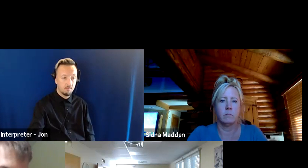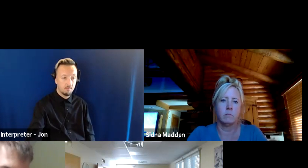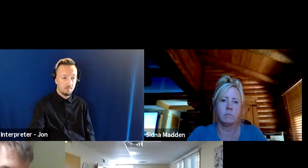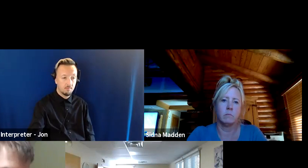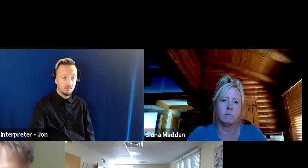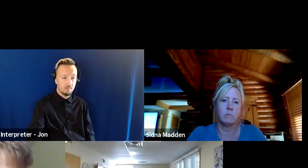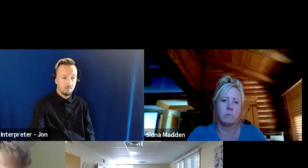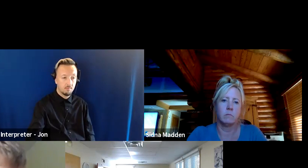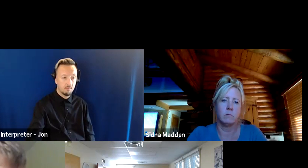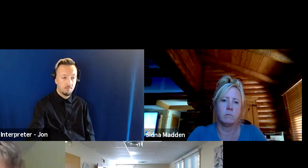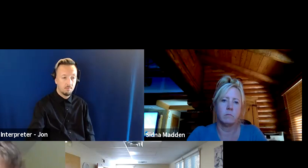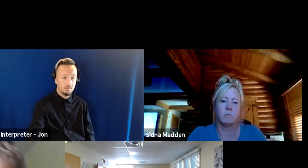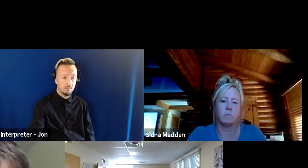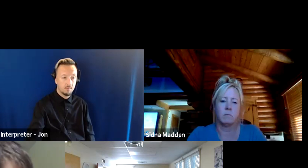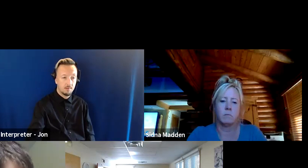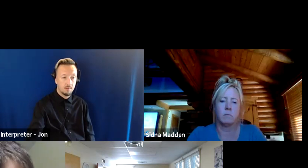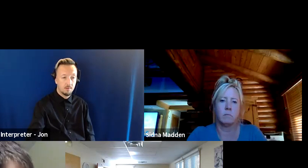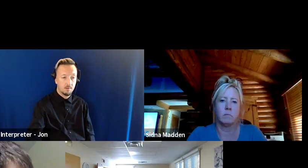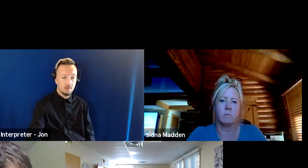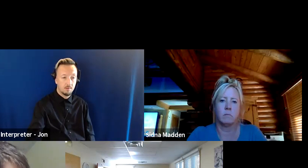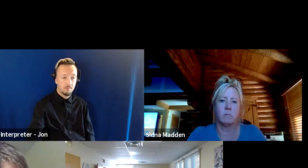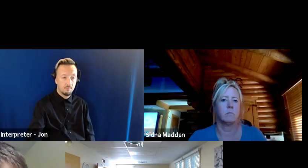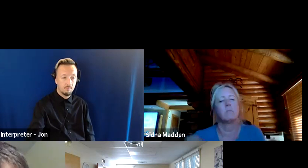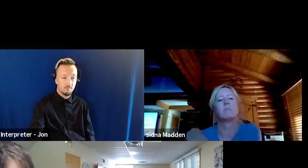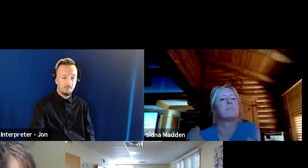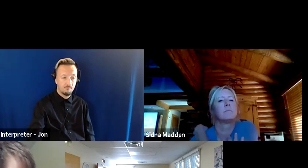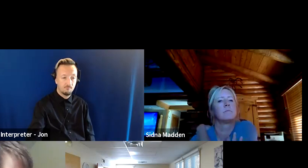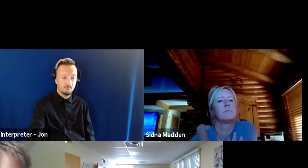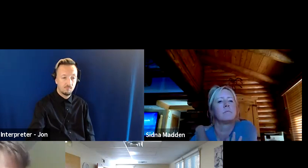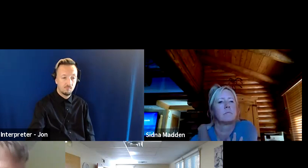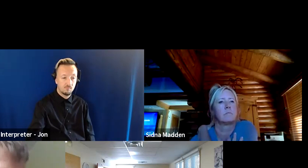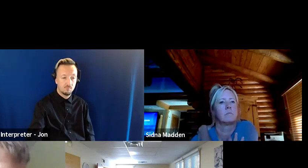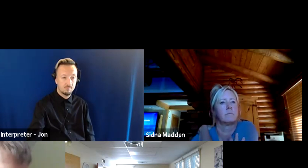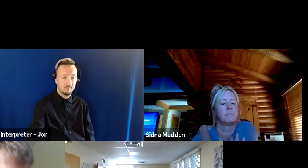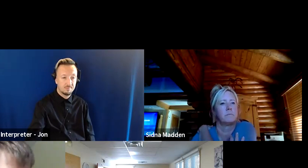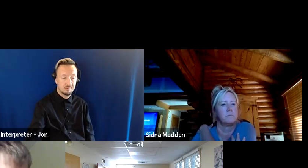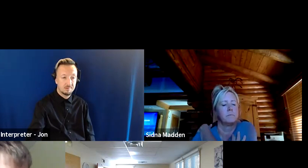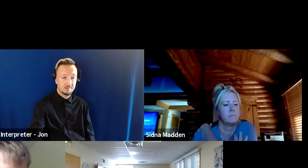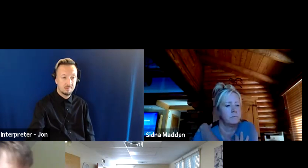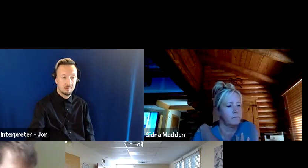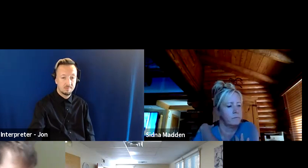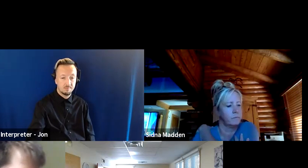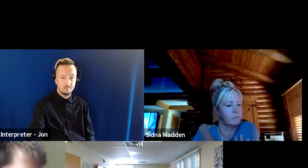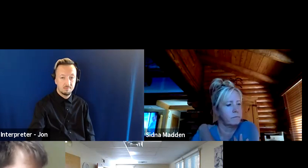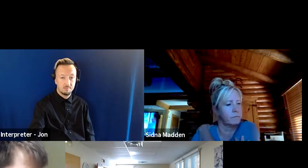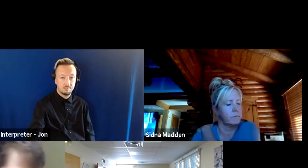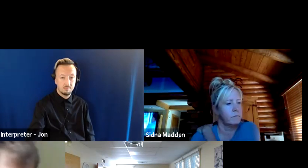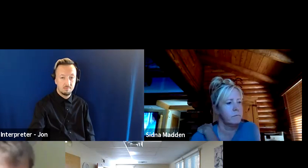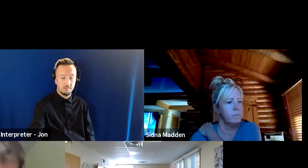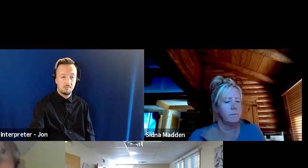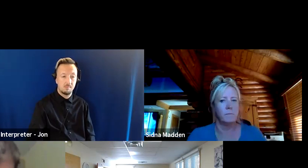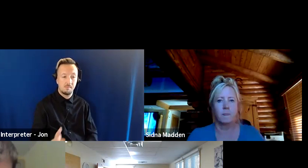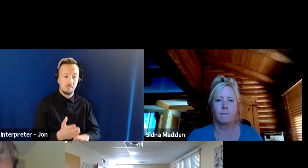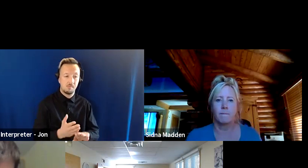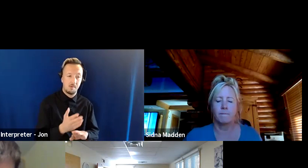Didn't you see what they were doing before some of the debates? See, this One is of them, why I I think it was colored. with Chris Wallace. He was like, before the debate, they had started early